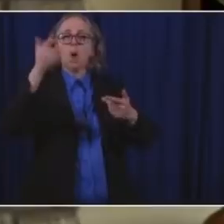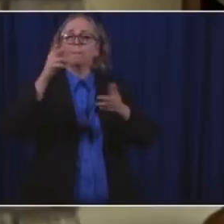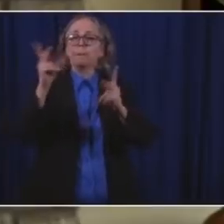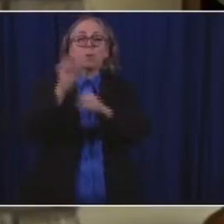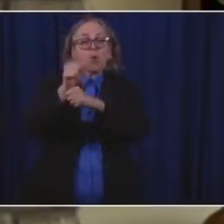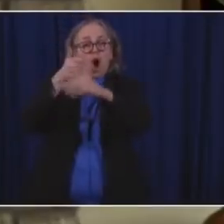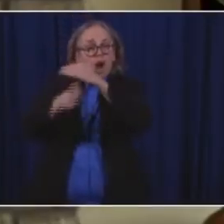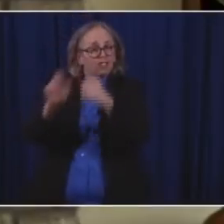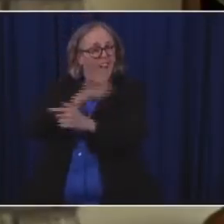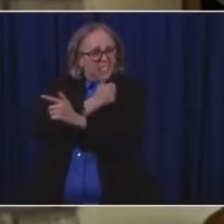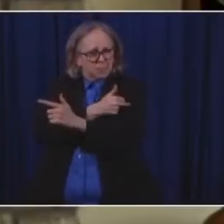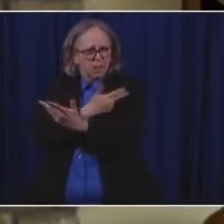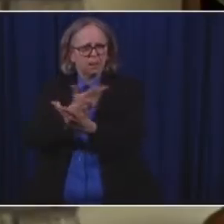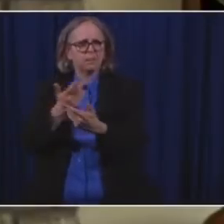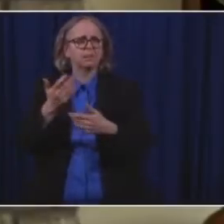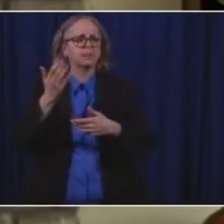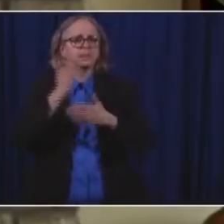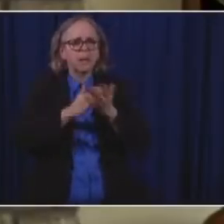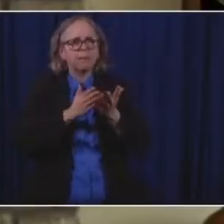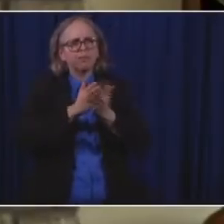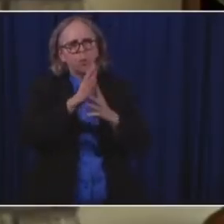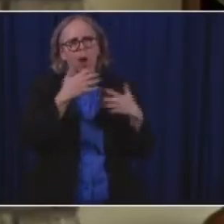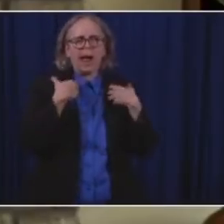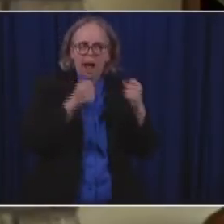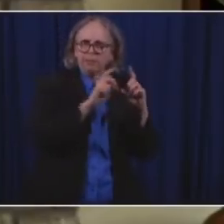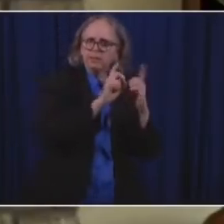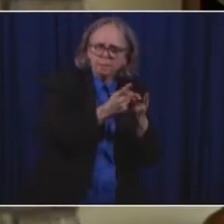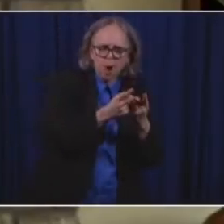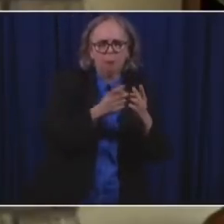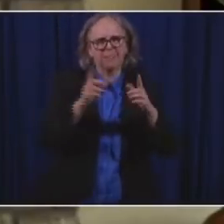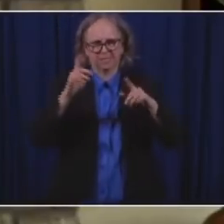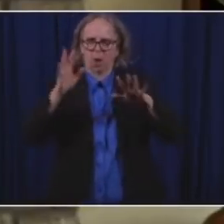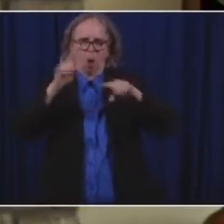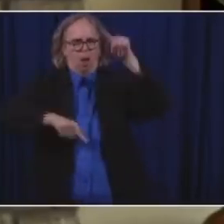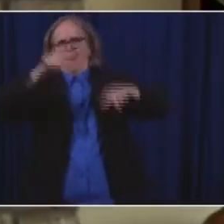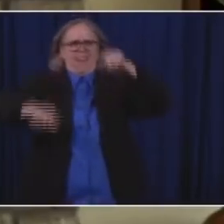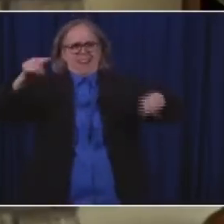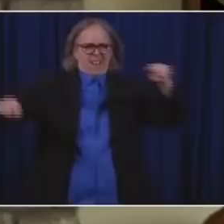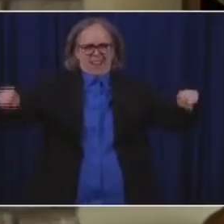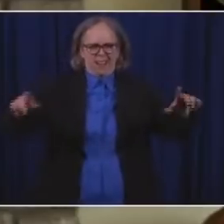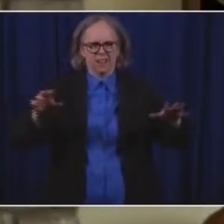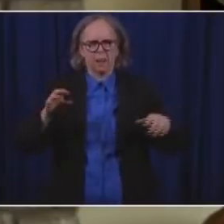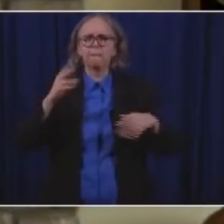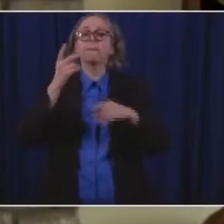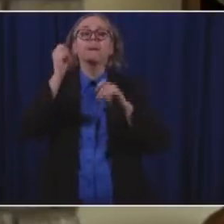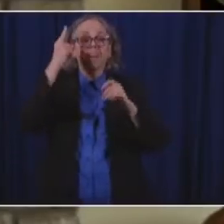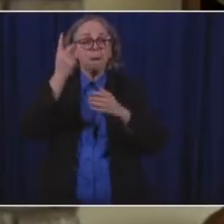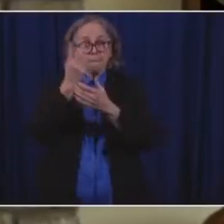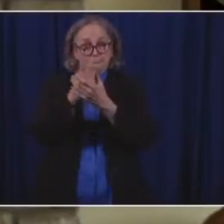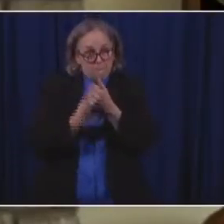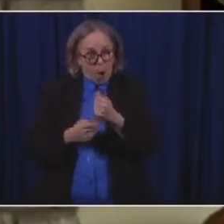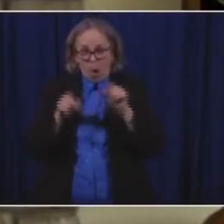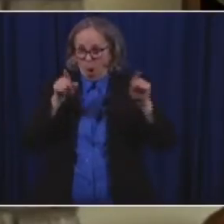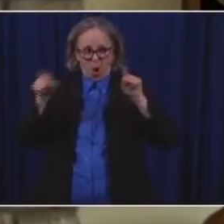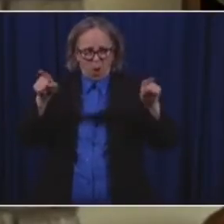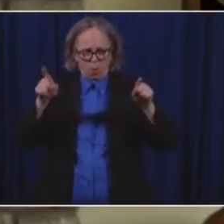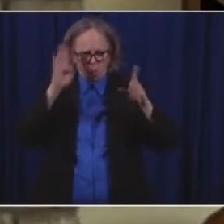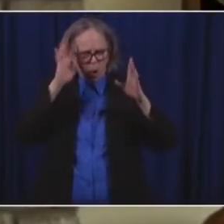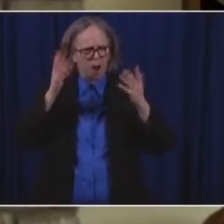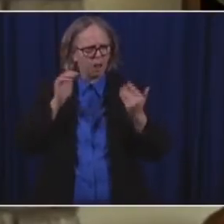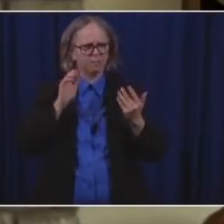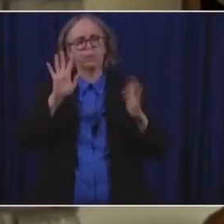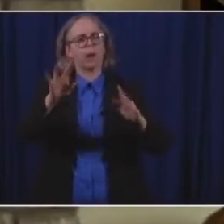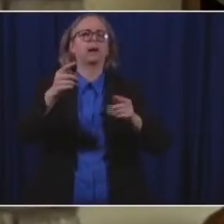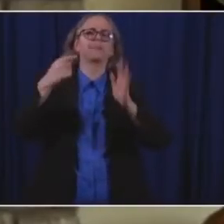and some are going through health departments, and they're going to focus for the hospitals, for example,